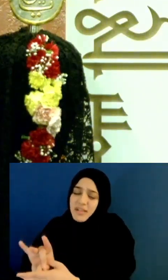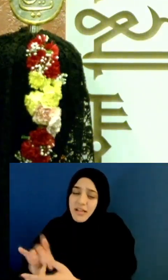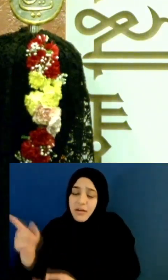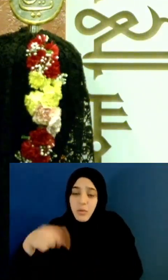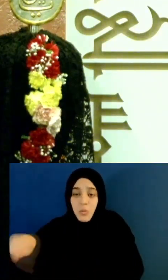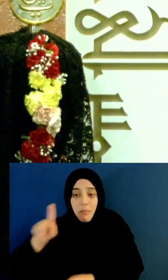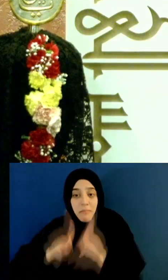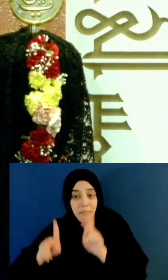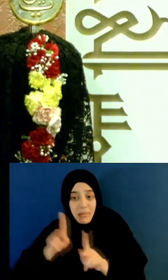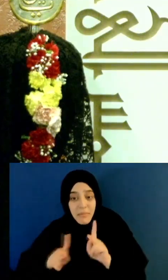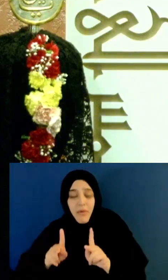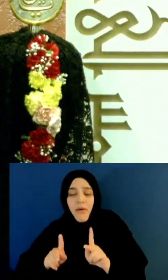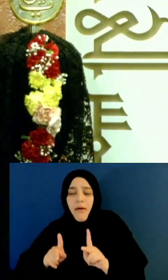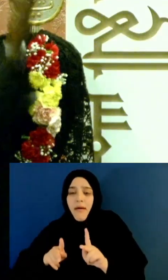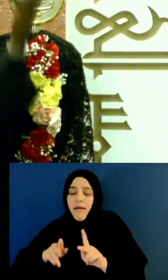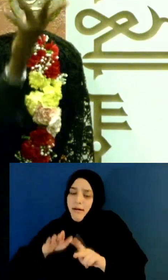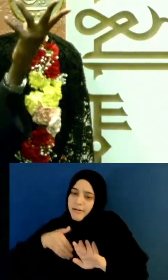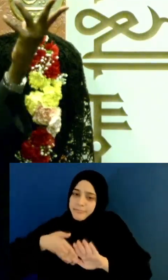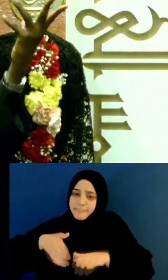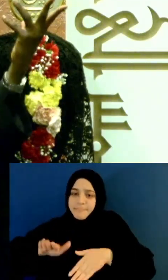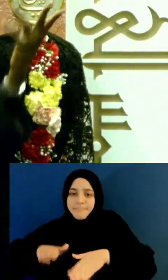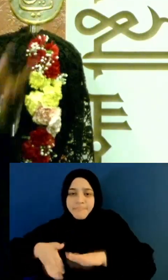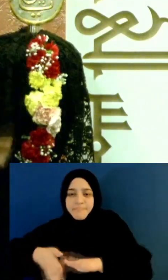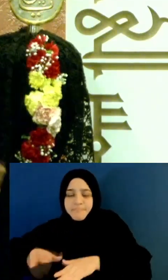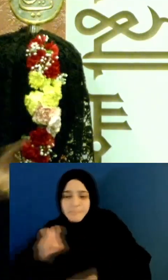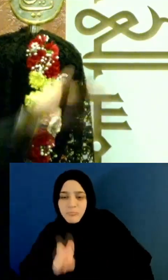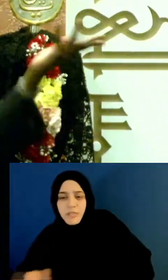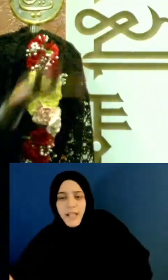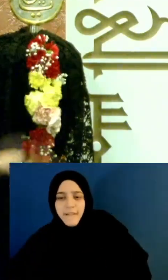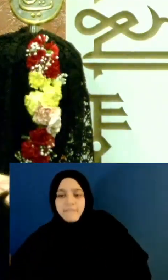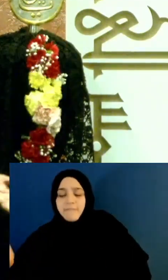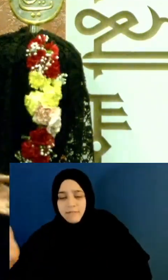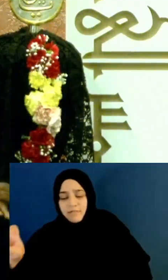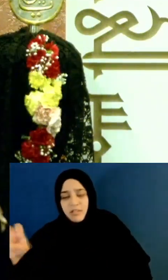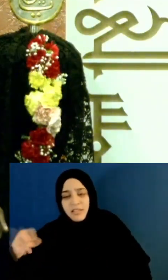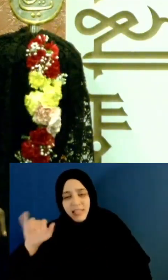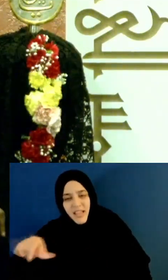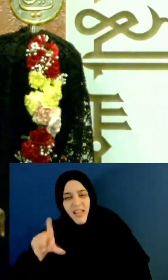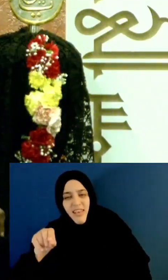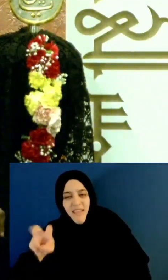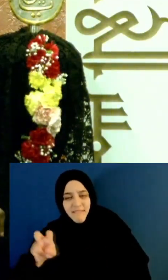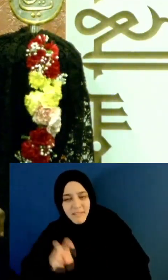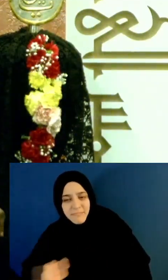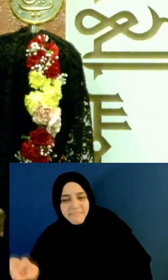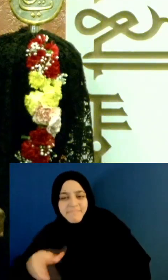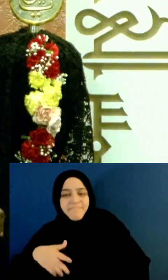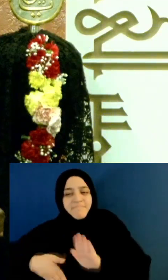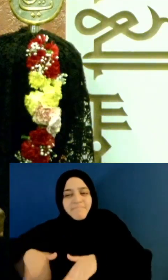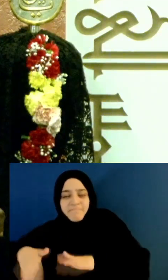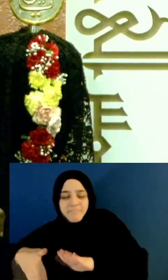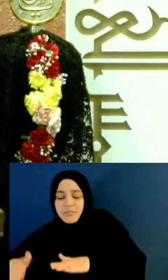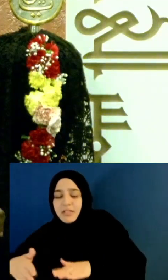that safar of ishq to Aba Abdullah al-Husayn alayhi salam.